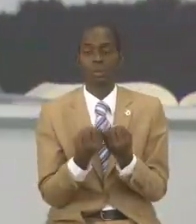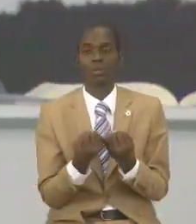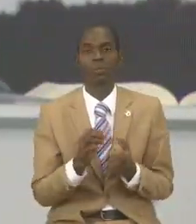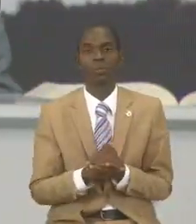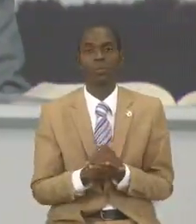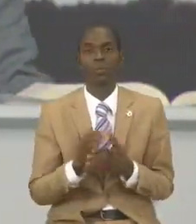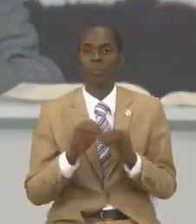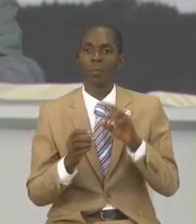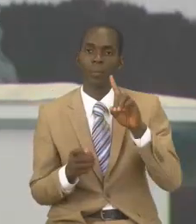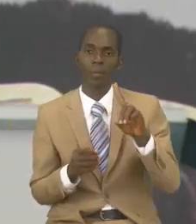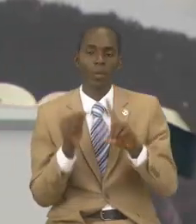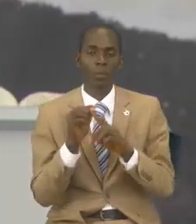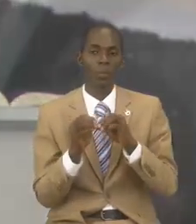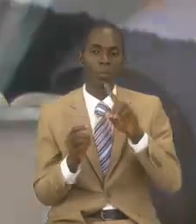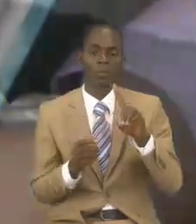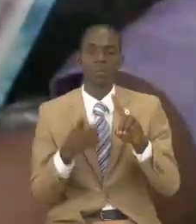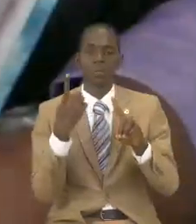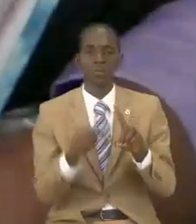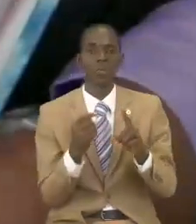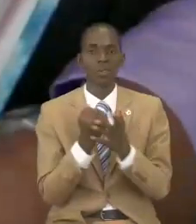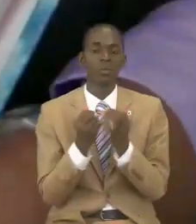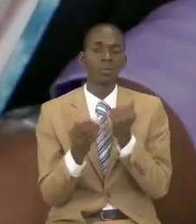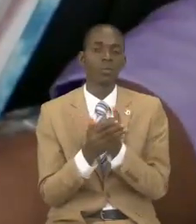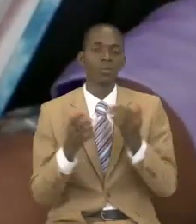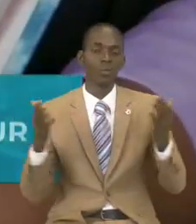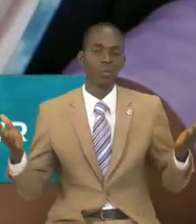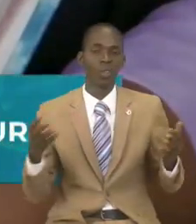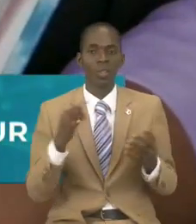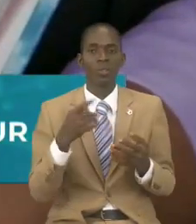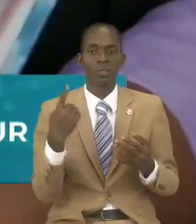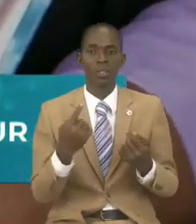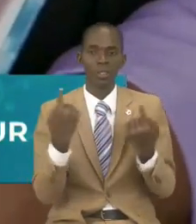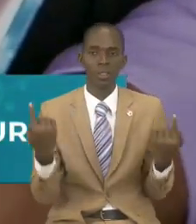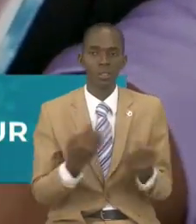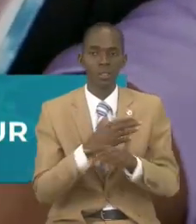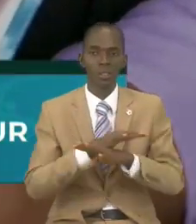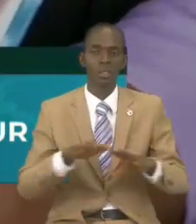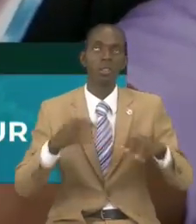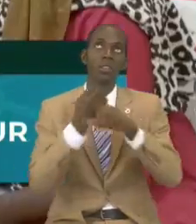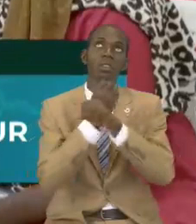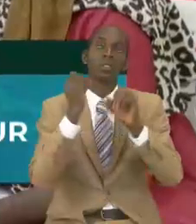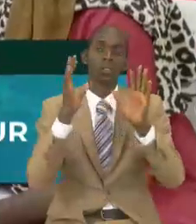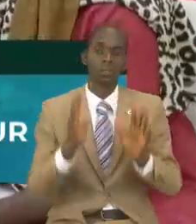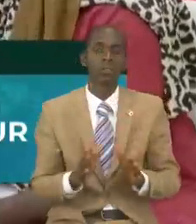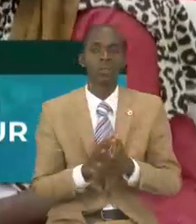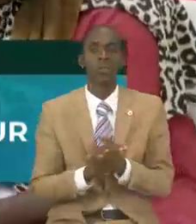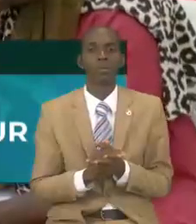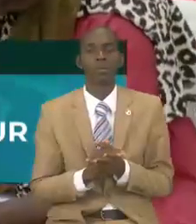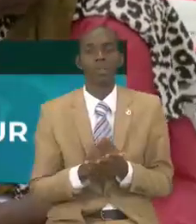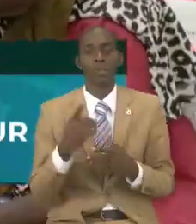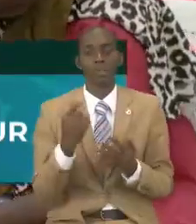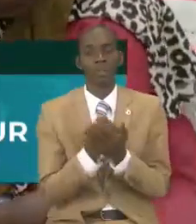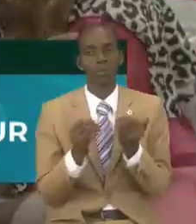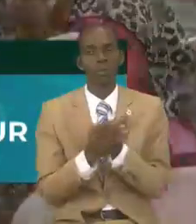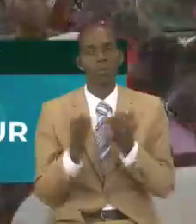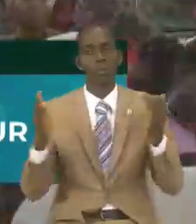one, the crucifixion of the sinless Savior. Acts chapter